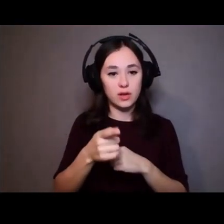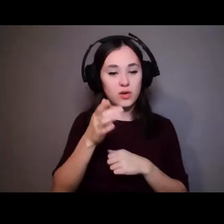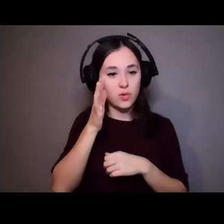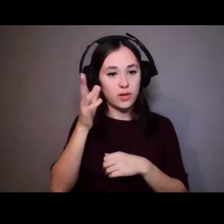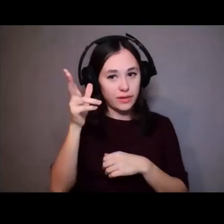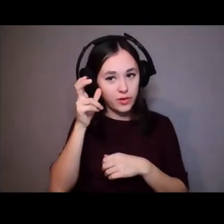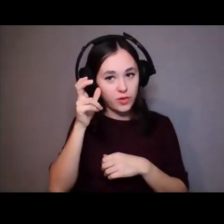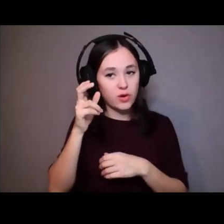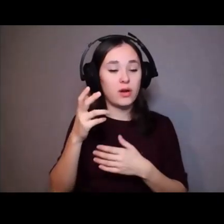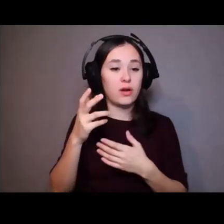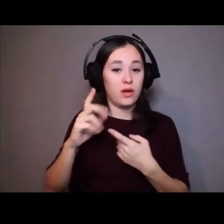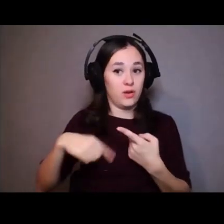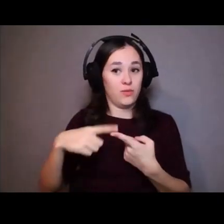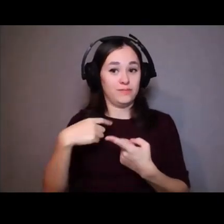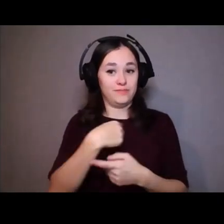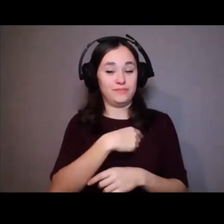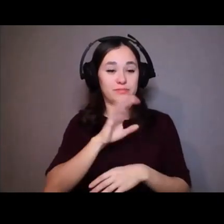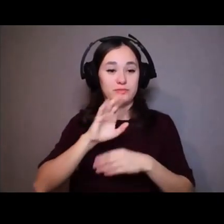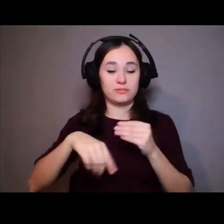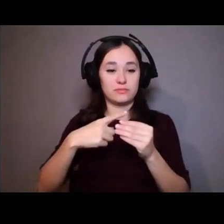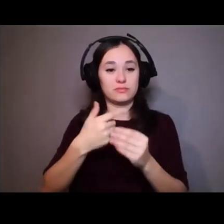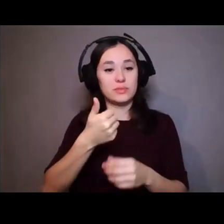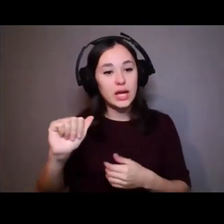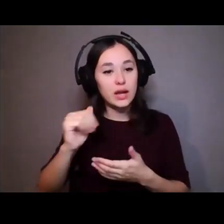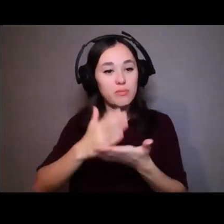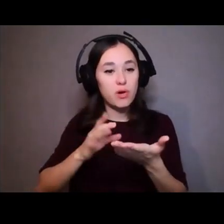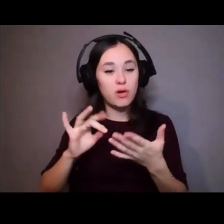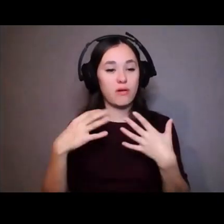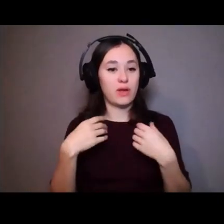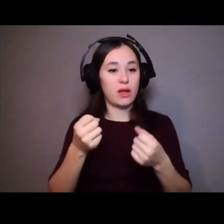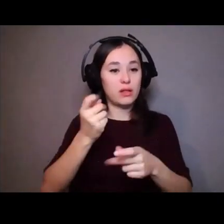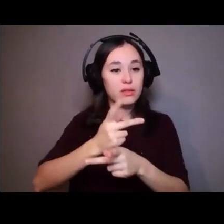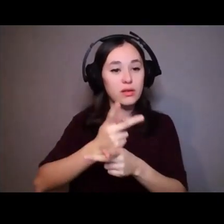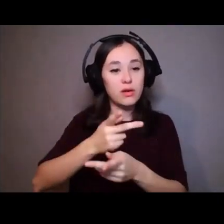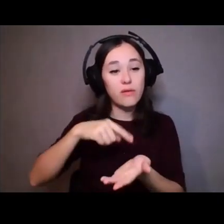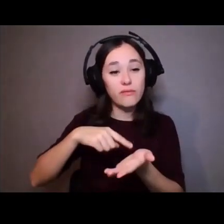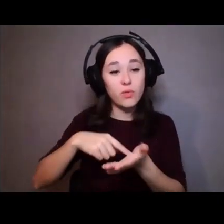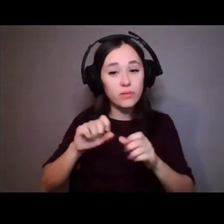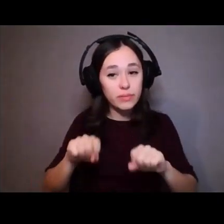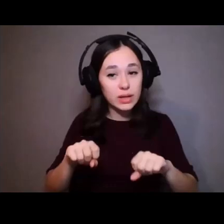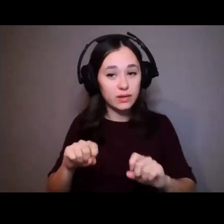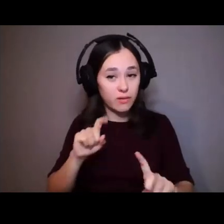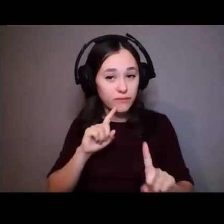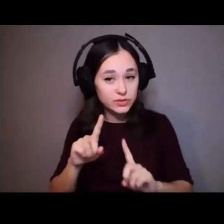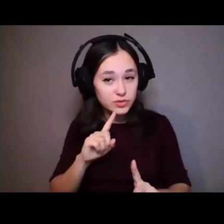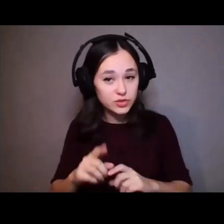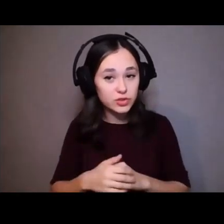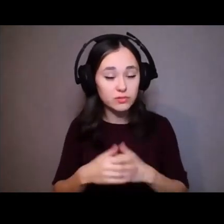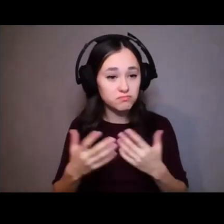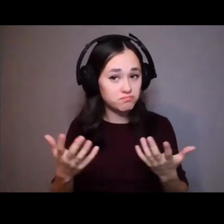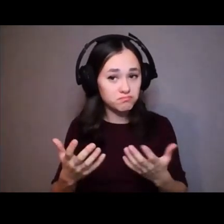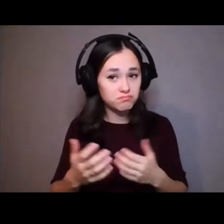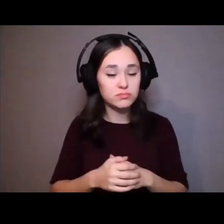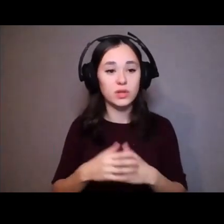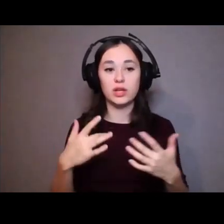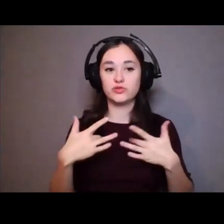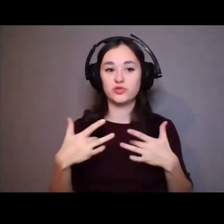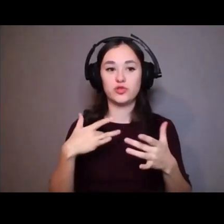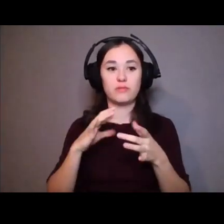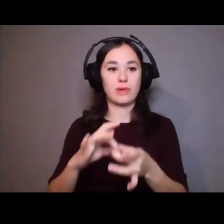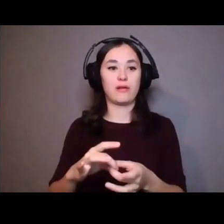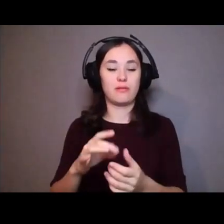about any part of the healthcare affordability conversation, the concern around hospital